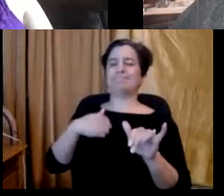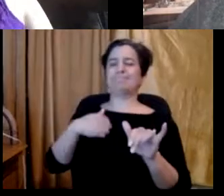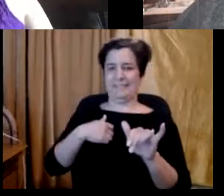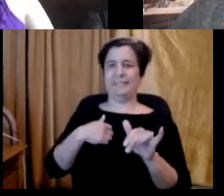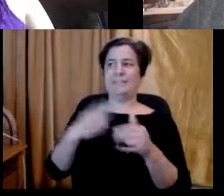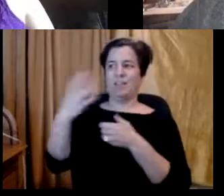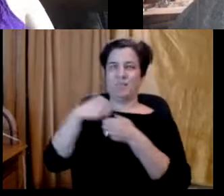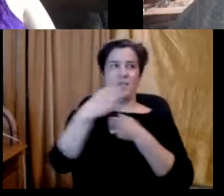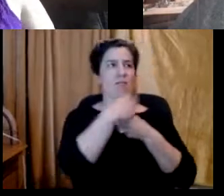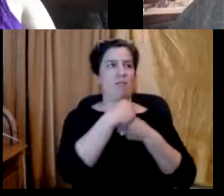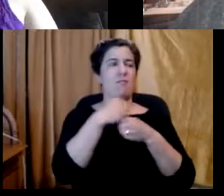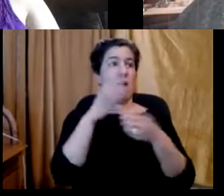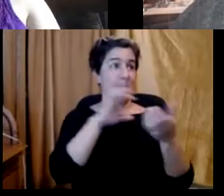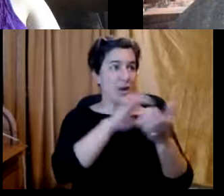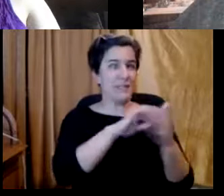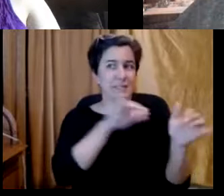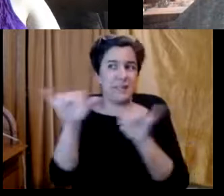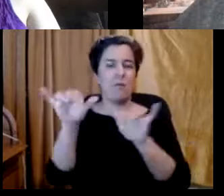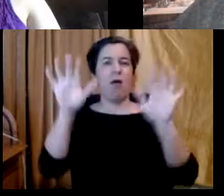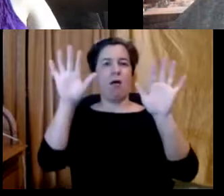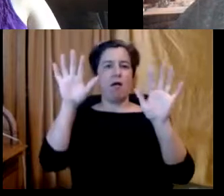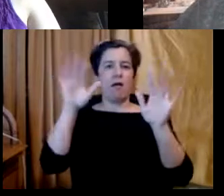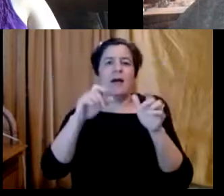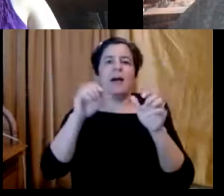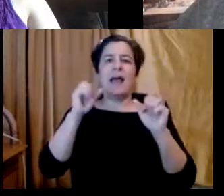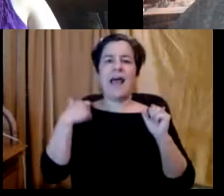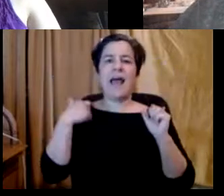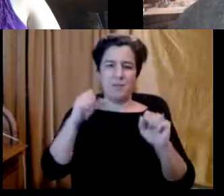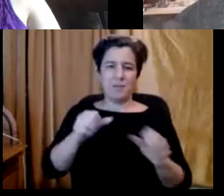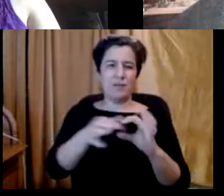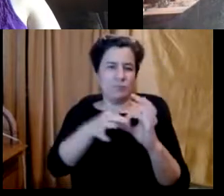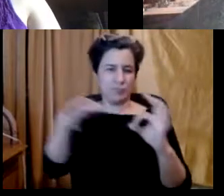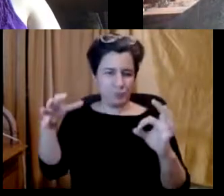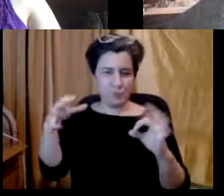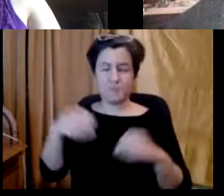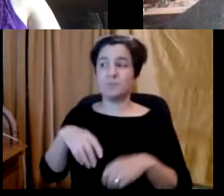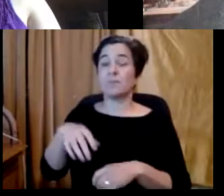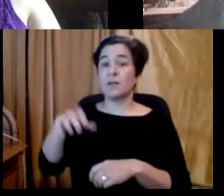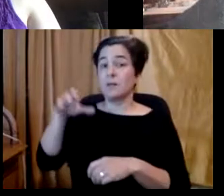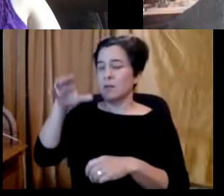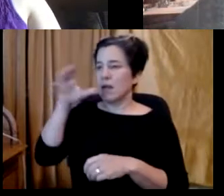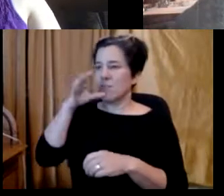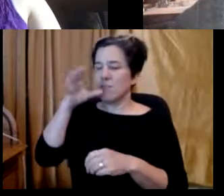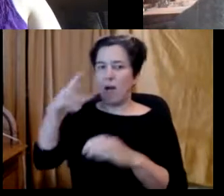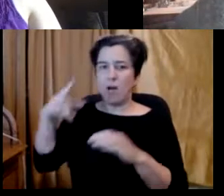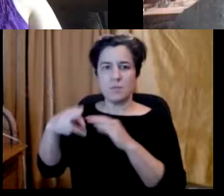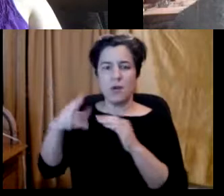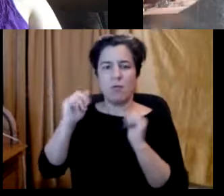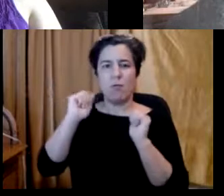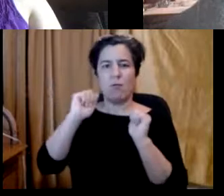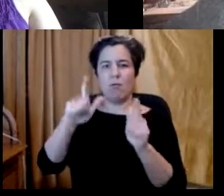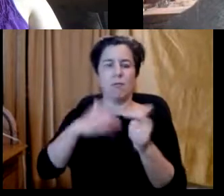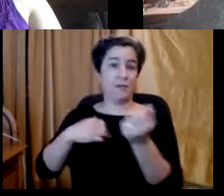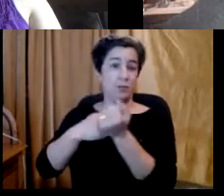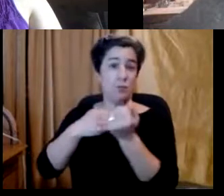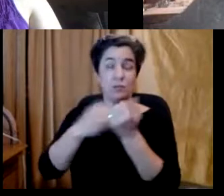that's when I went, oh my goodness, because things did not sit right with me about my mother. She took me away from all my supports at a very young age. So I